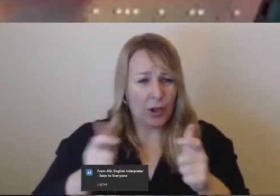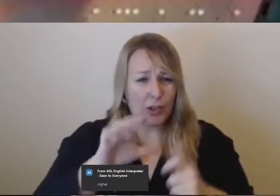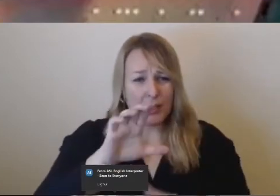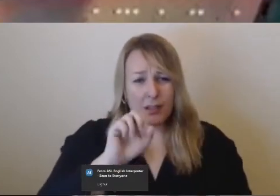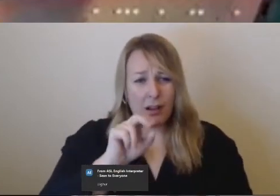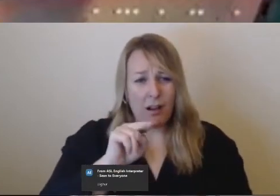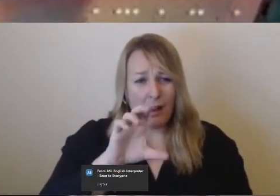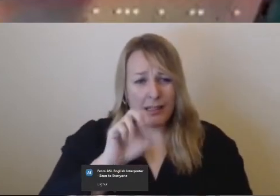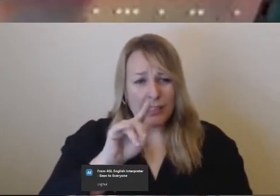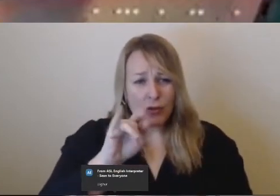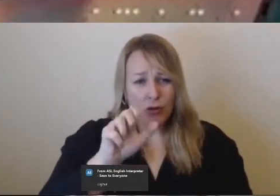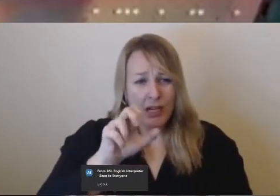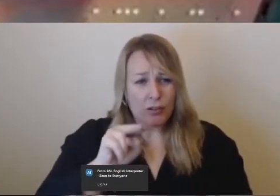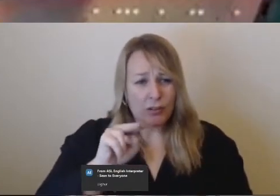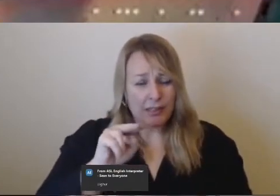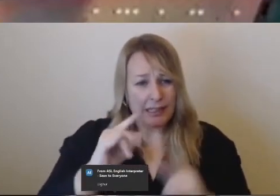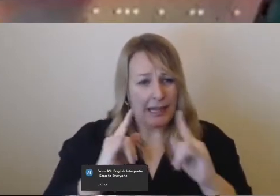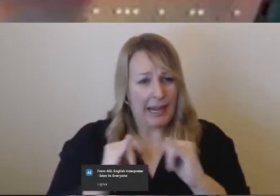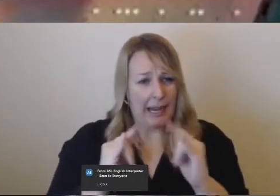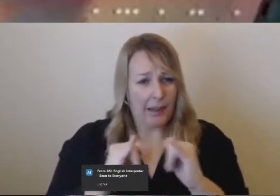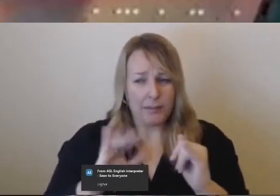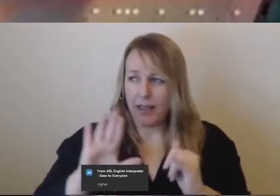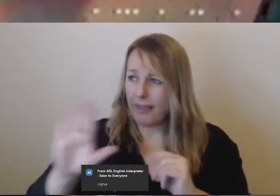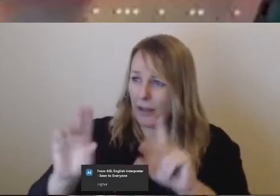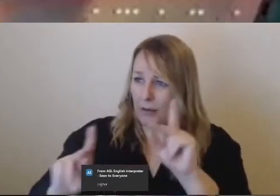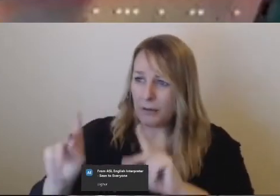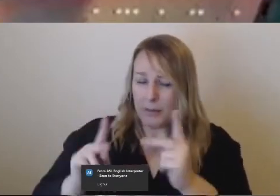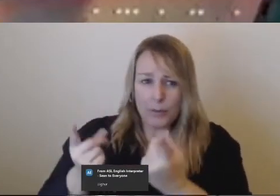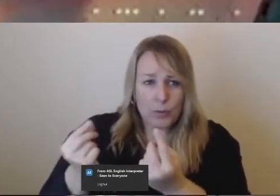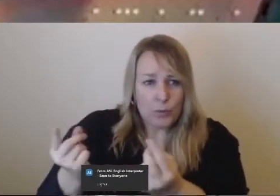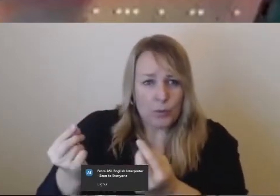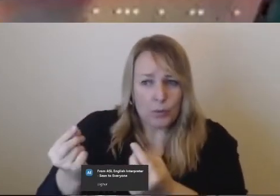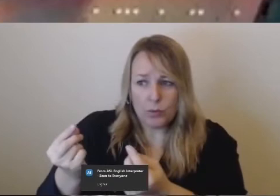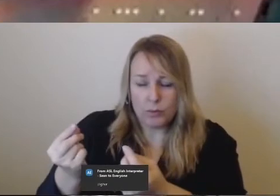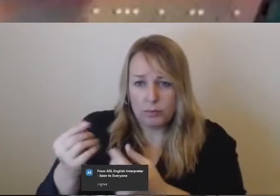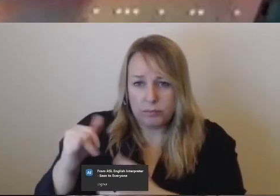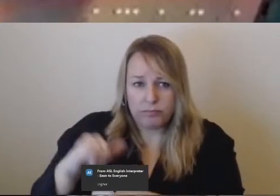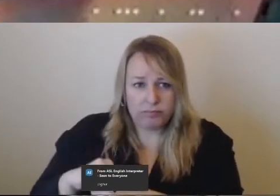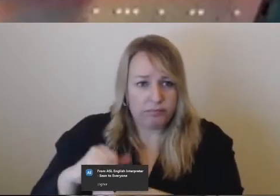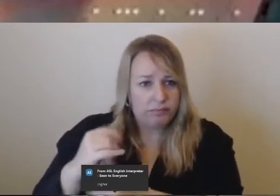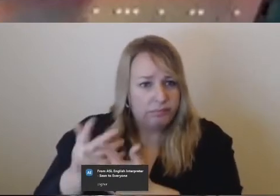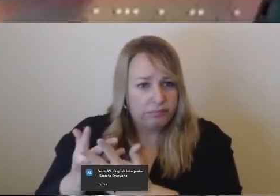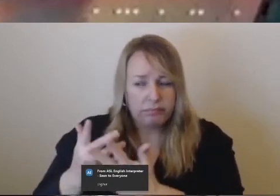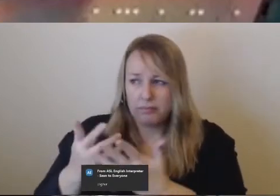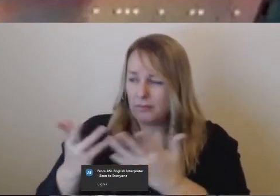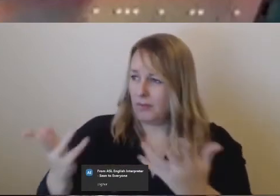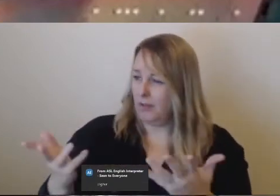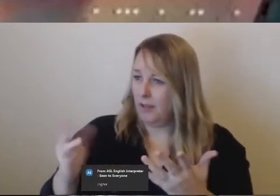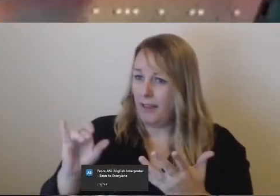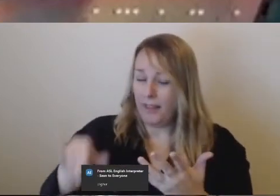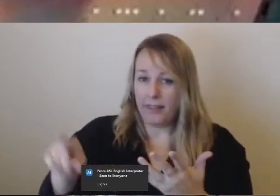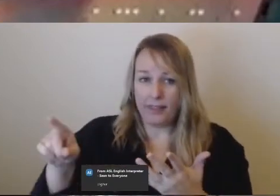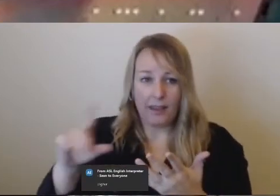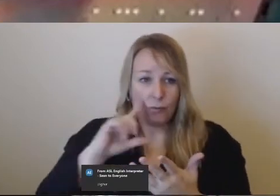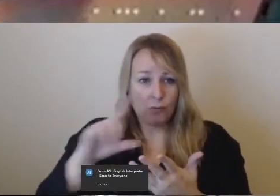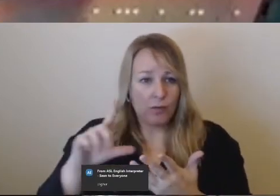That what it's doing to its people are so beyond the pale. How they're crushing their minorities.